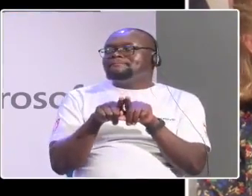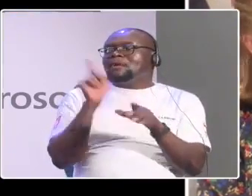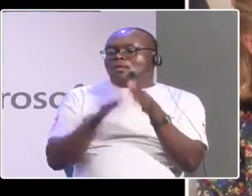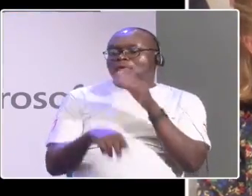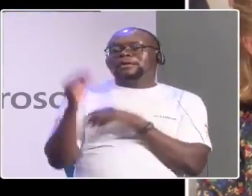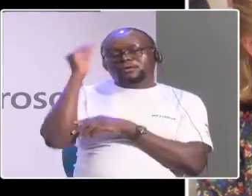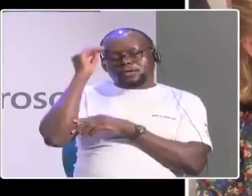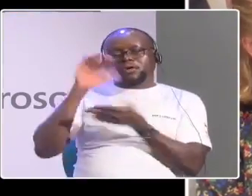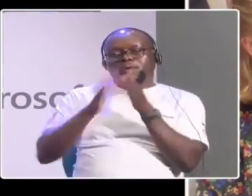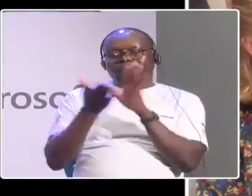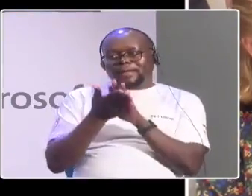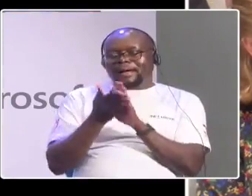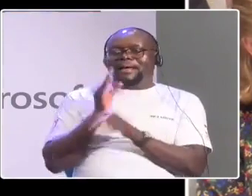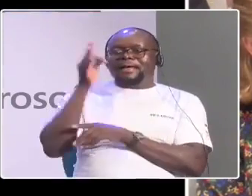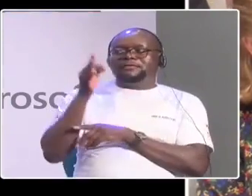education will look like in the future?